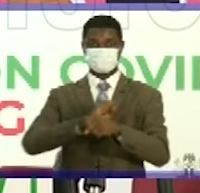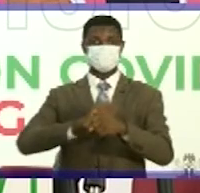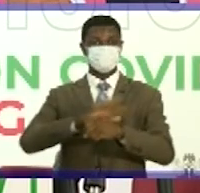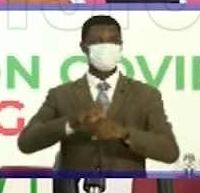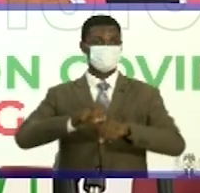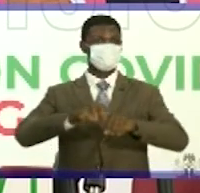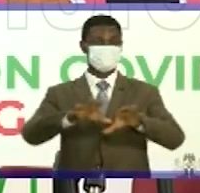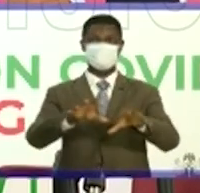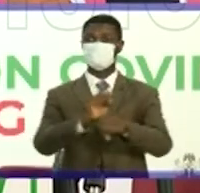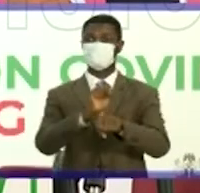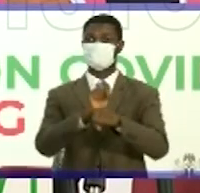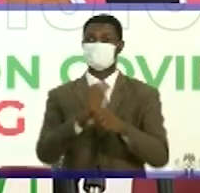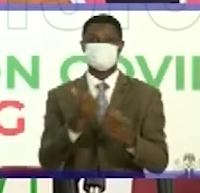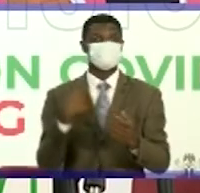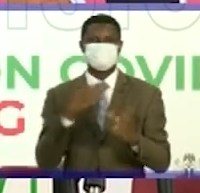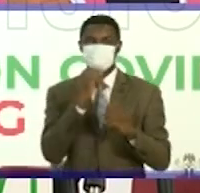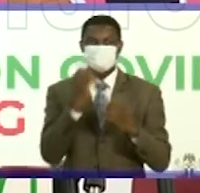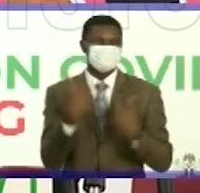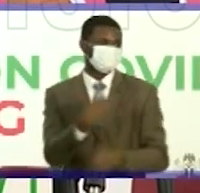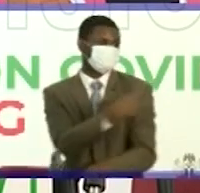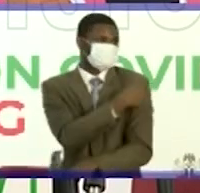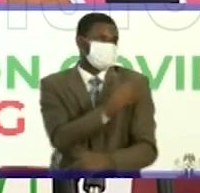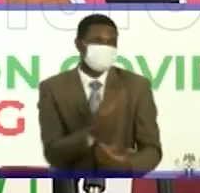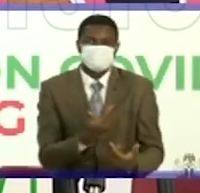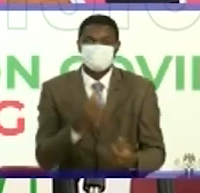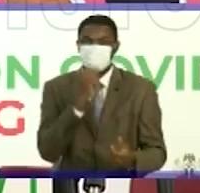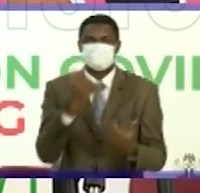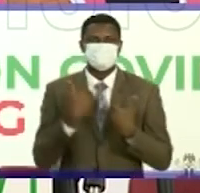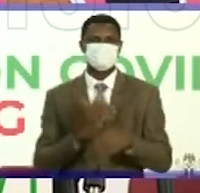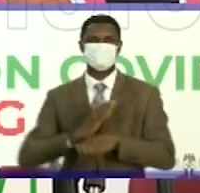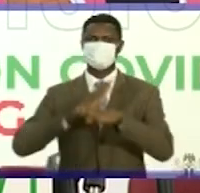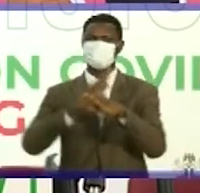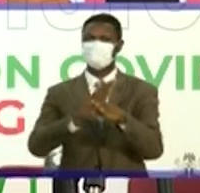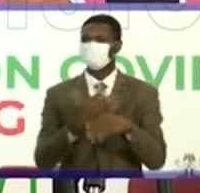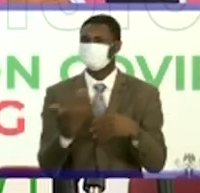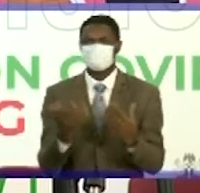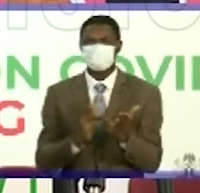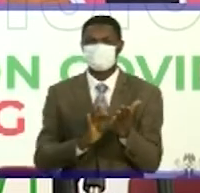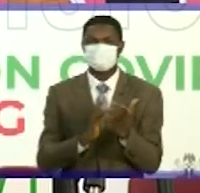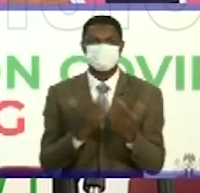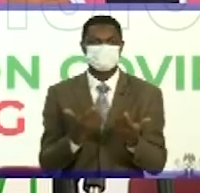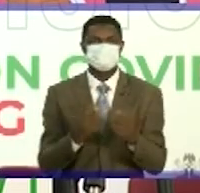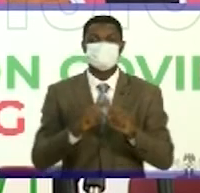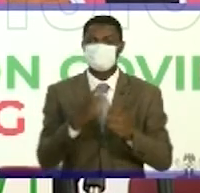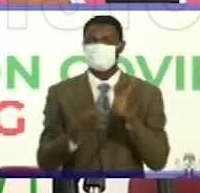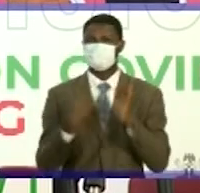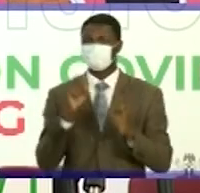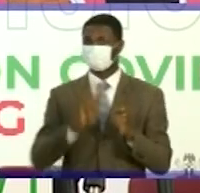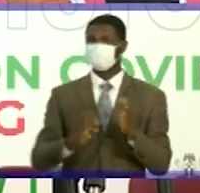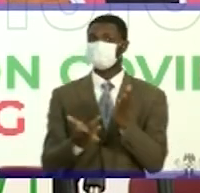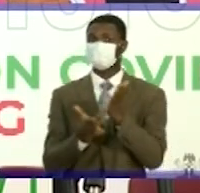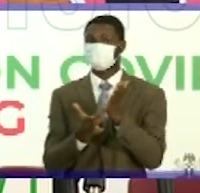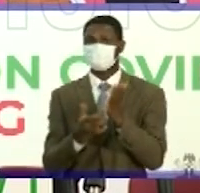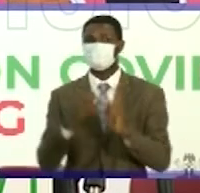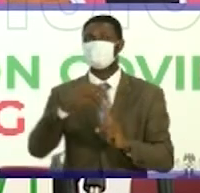have a preventive therapy, and making use of technology, especially when it relates to